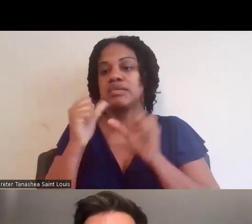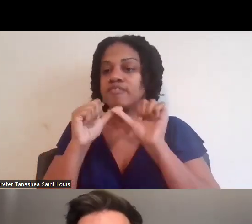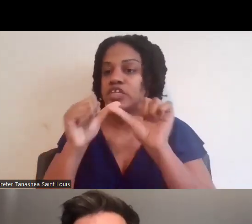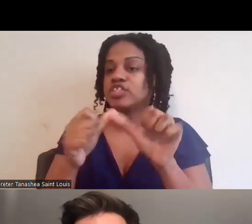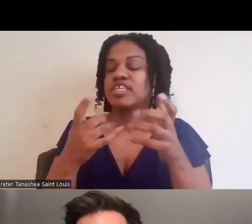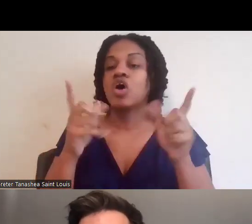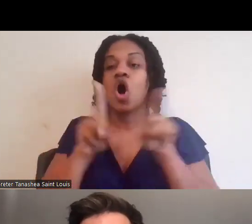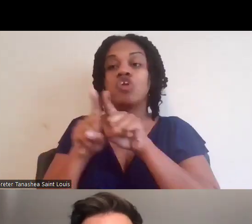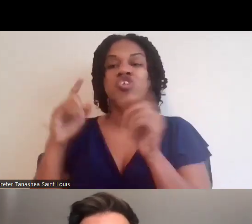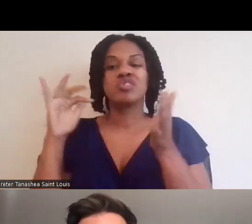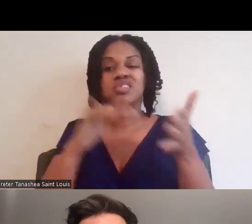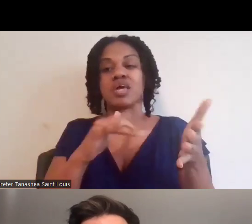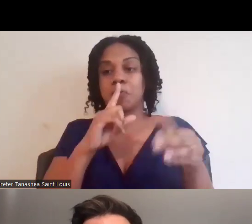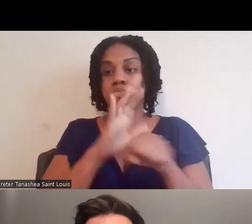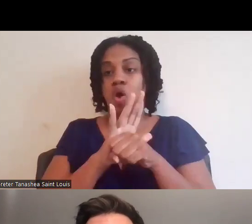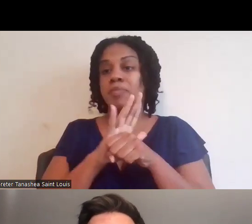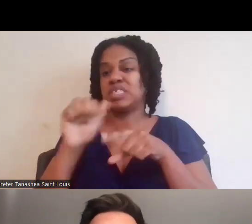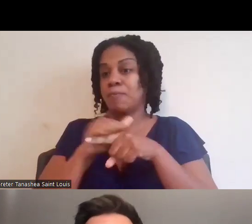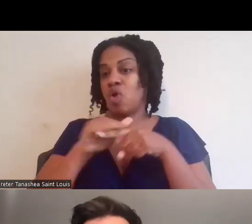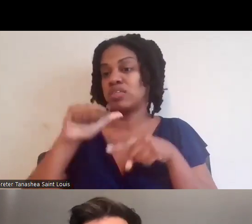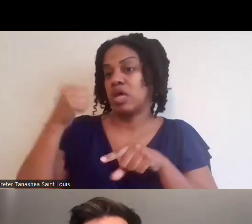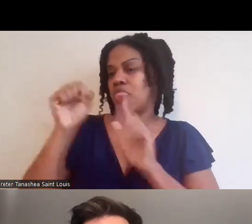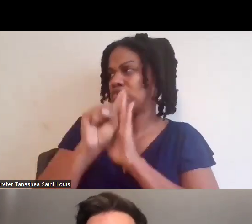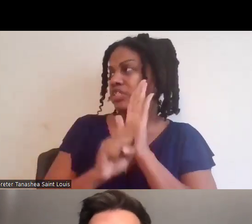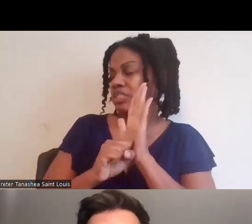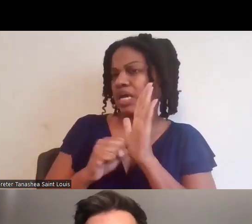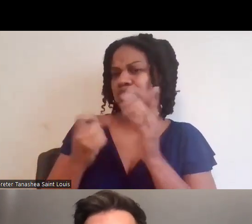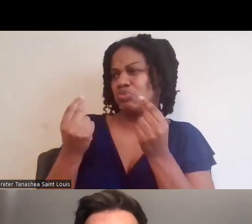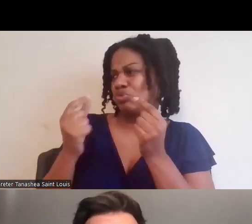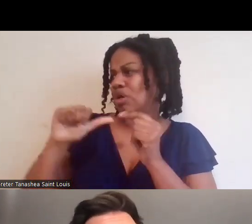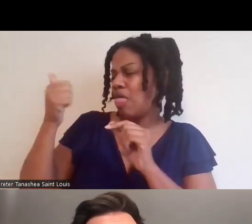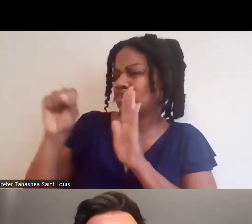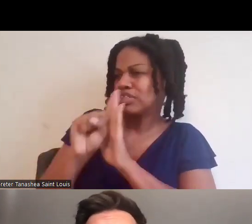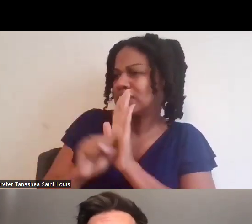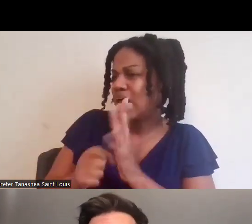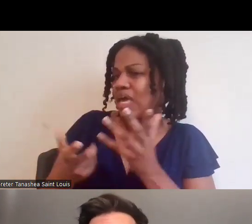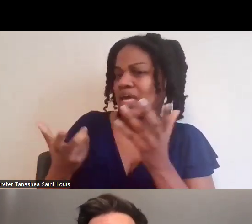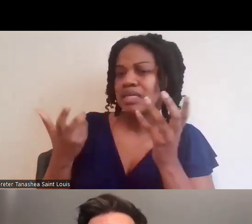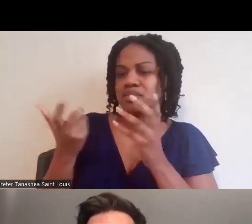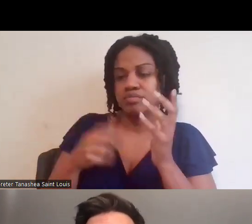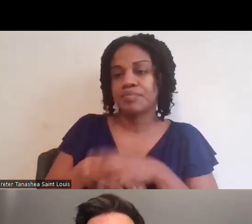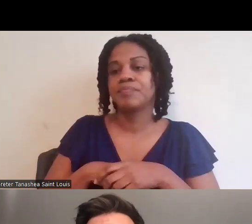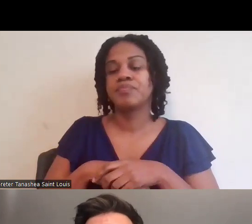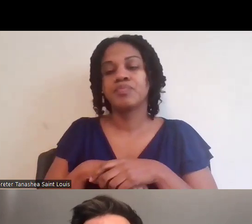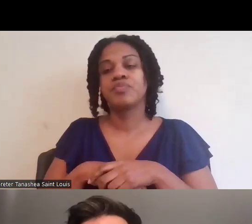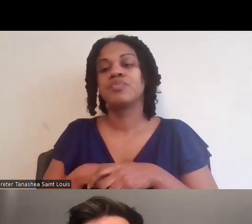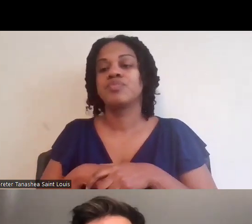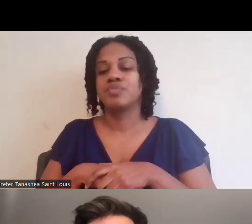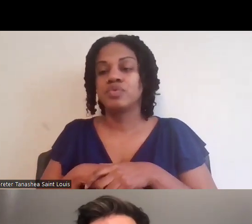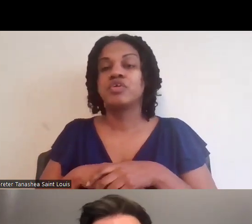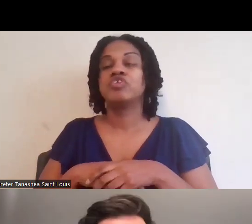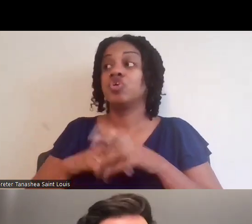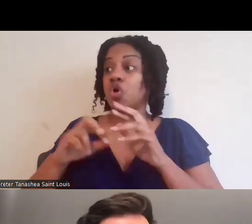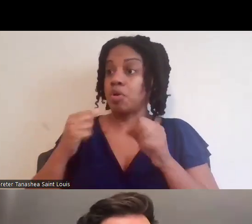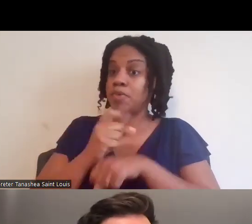also studied promising practices in other states. What have other states done? What are other states doing to ready